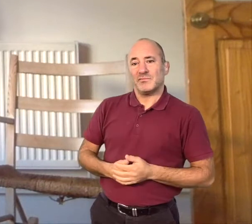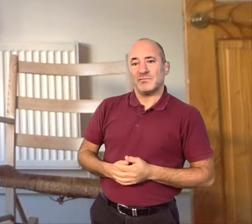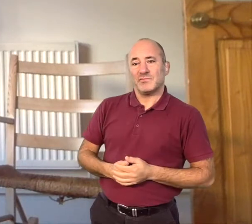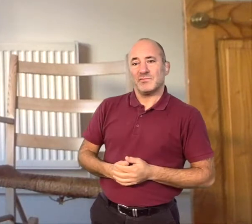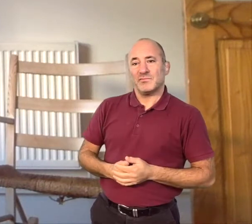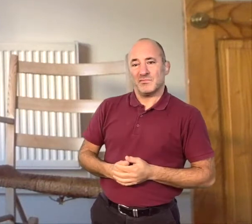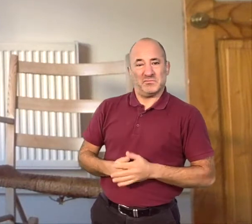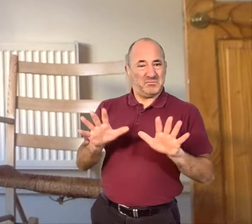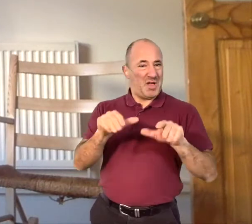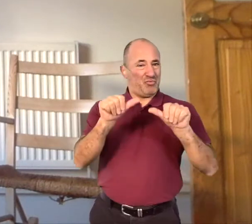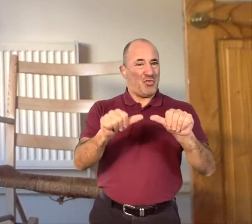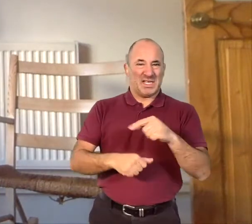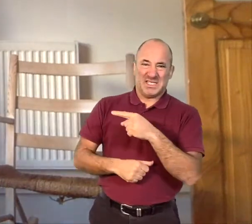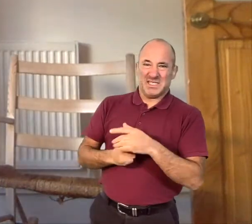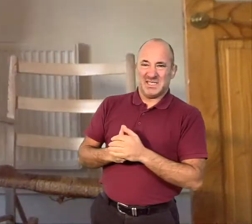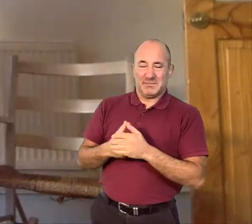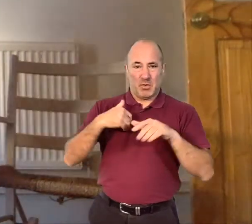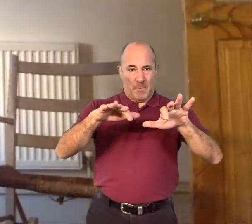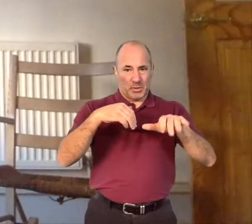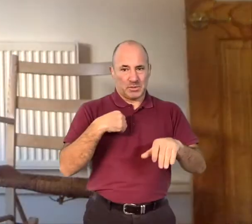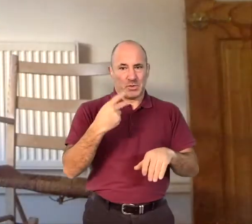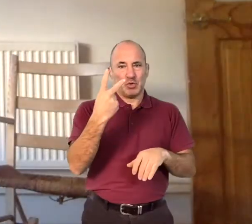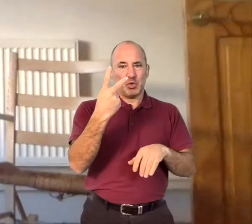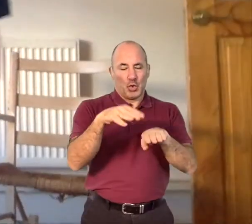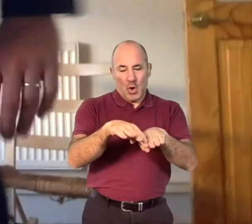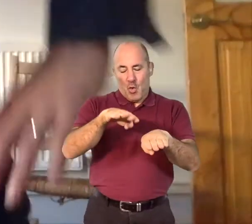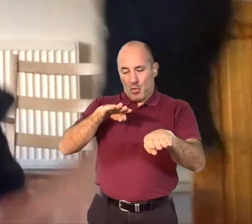About here, which is about